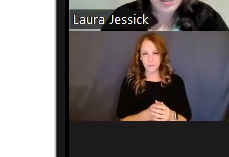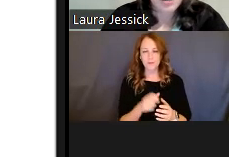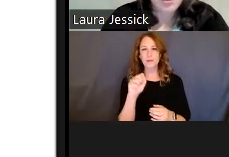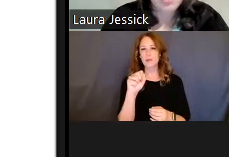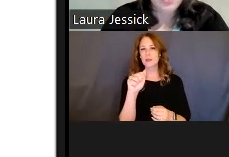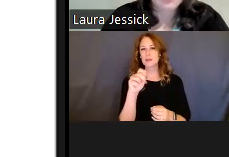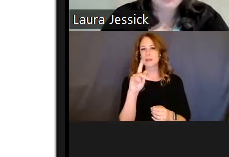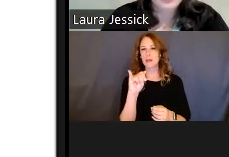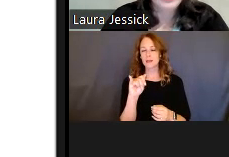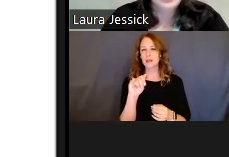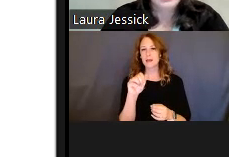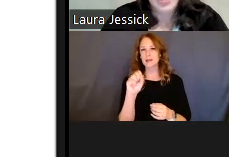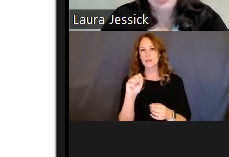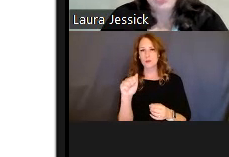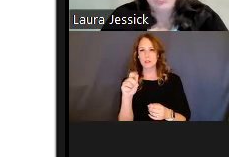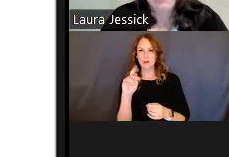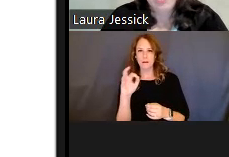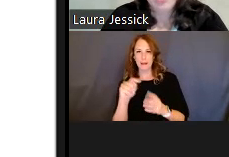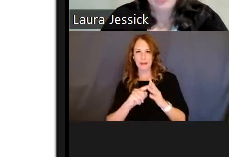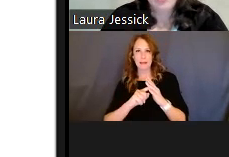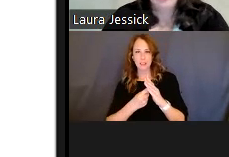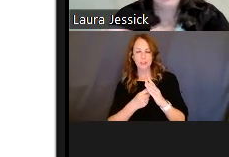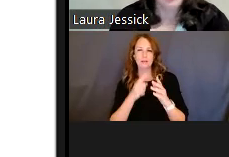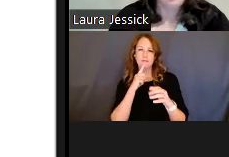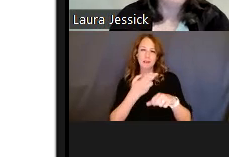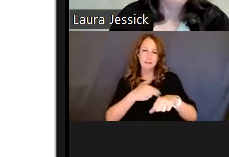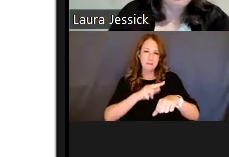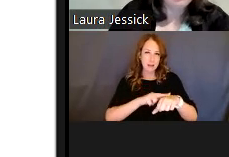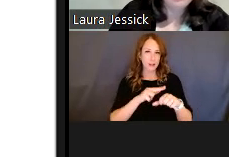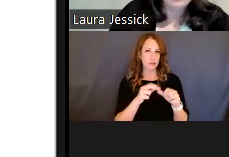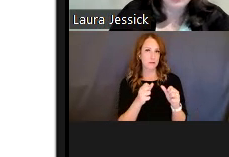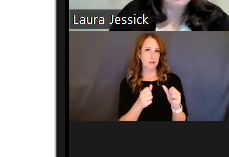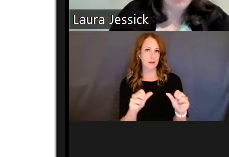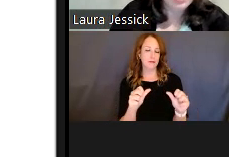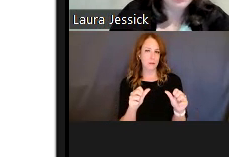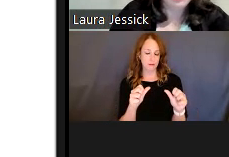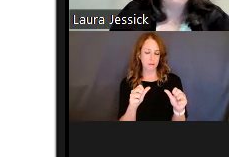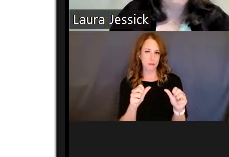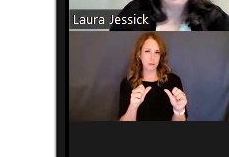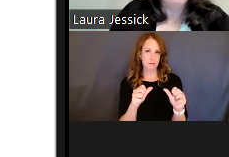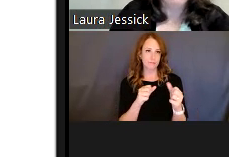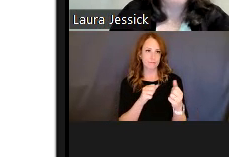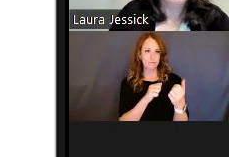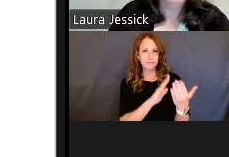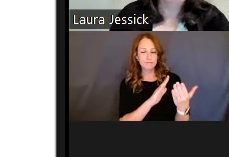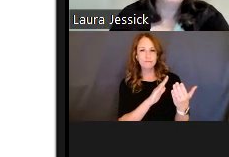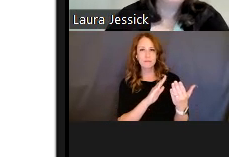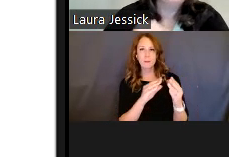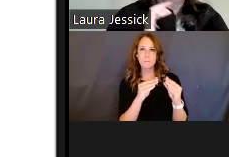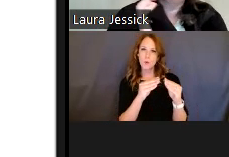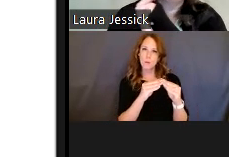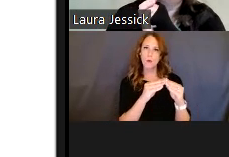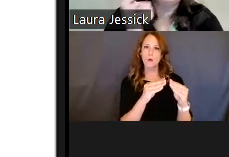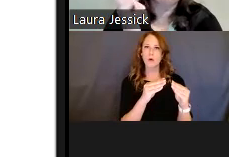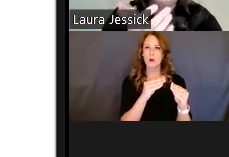Sexual Assault Kit Initiative, is really a national effort to address the growing number of